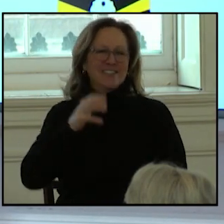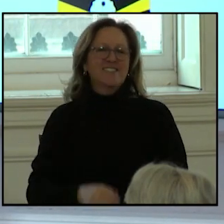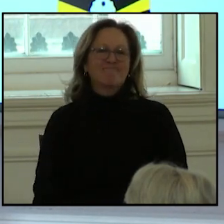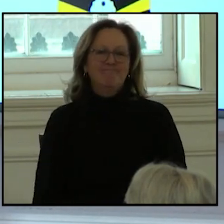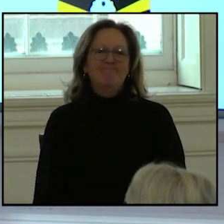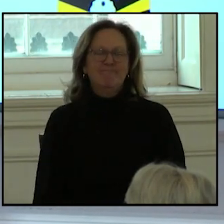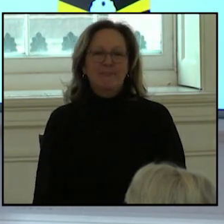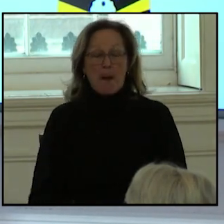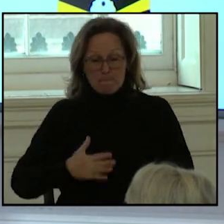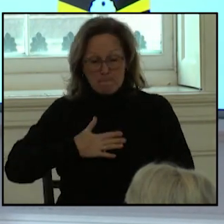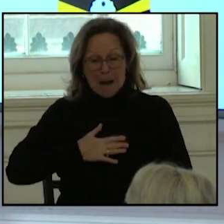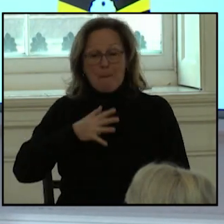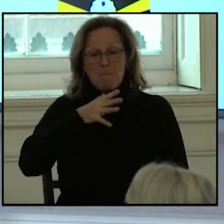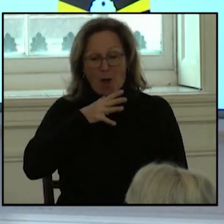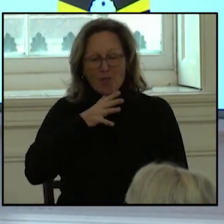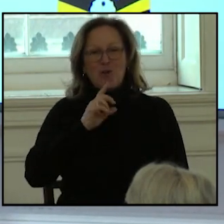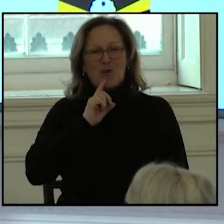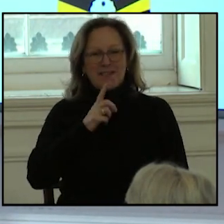my mother is